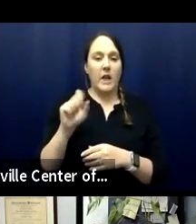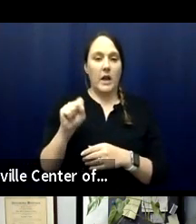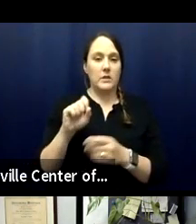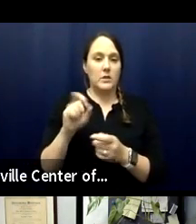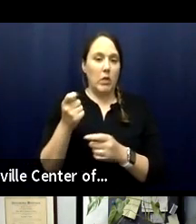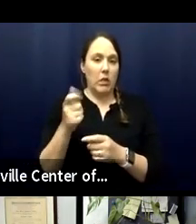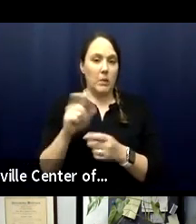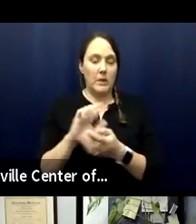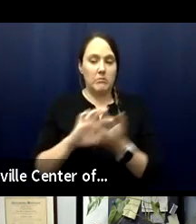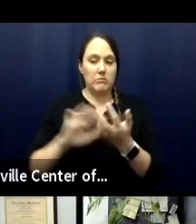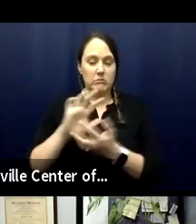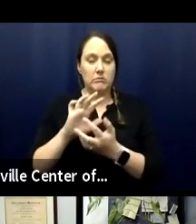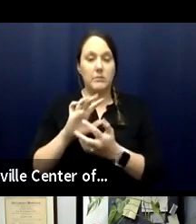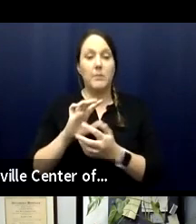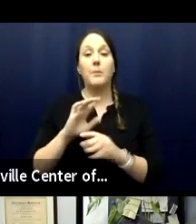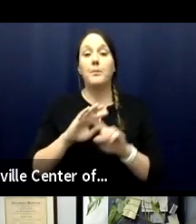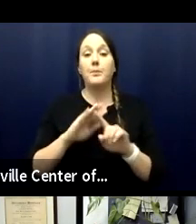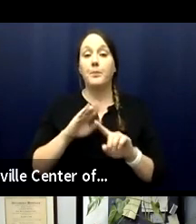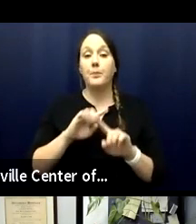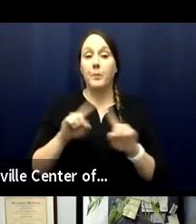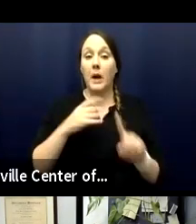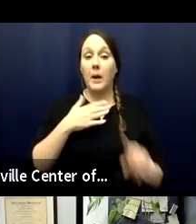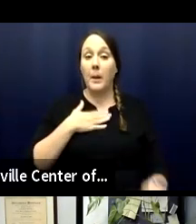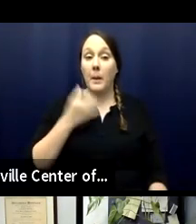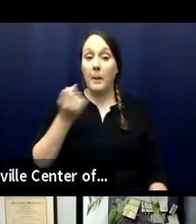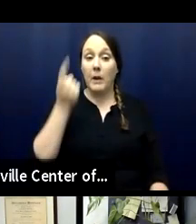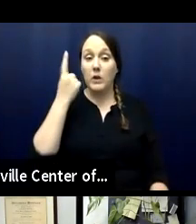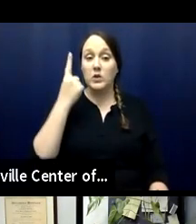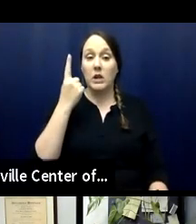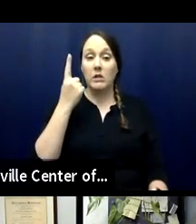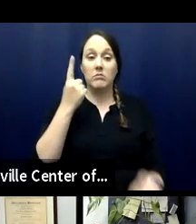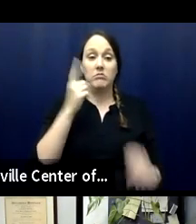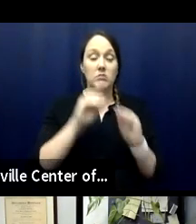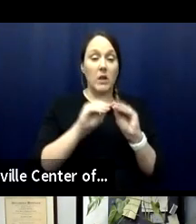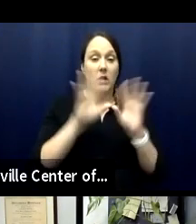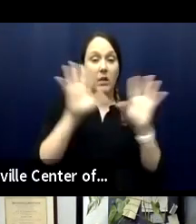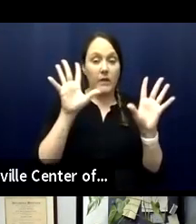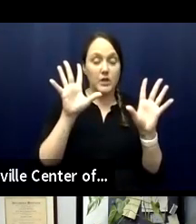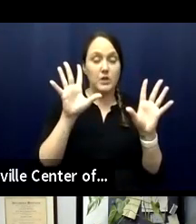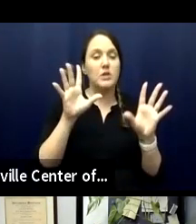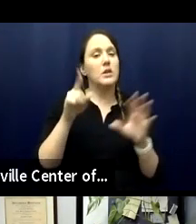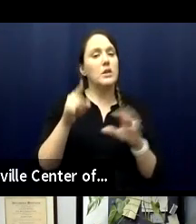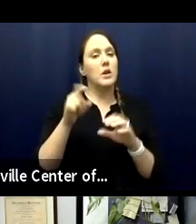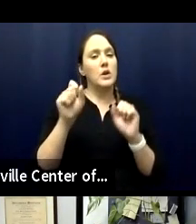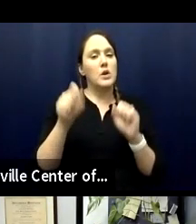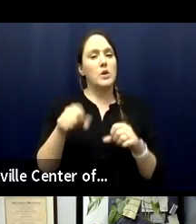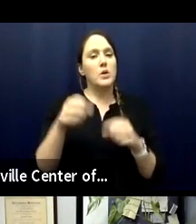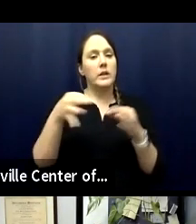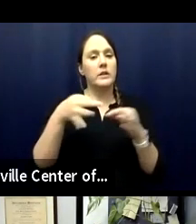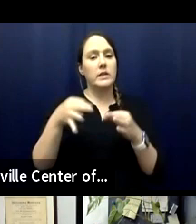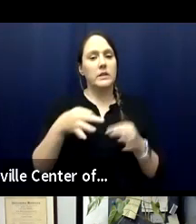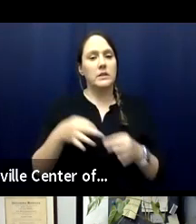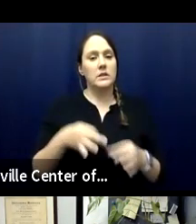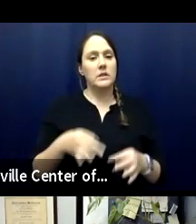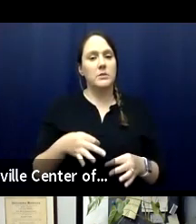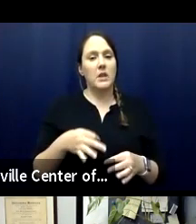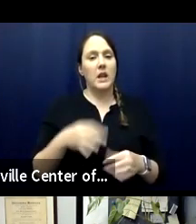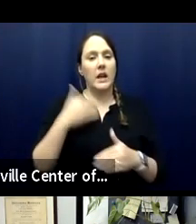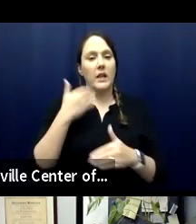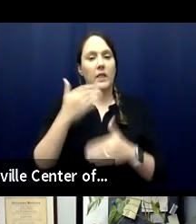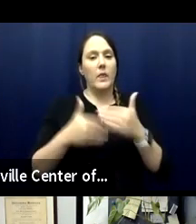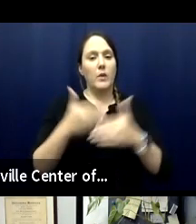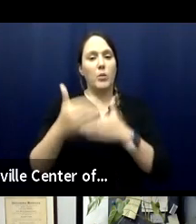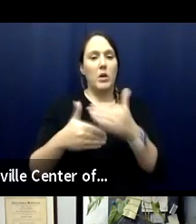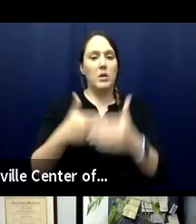my understanding and for everyone's clarification, can you walk us through the